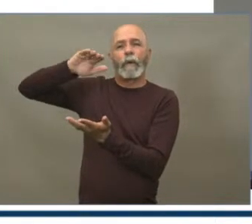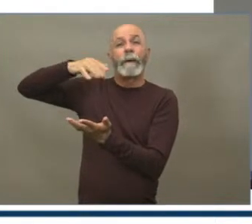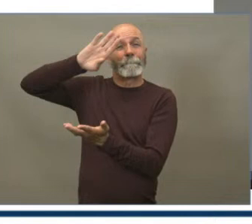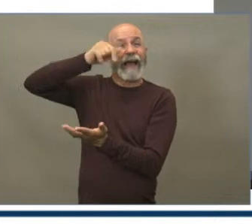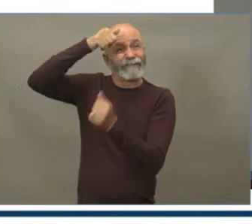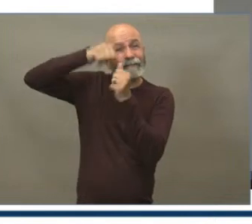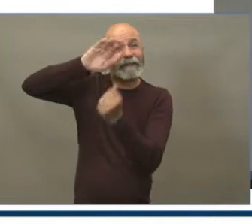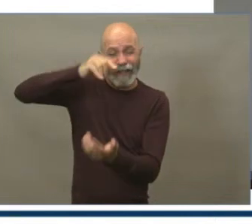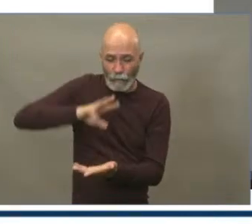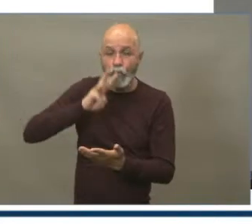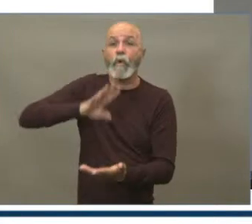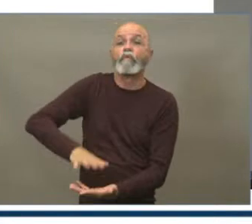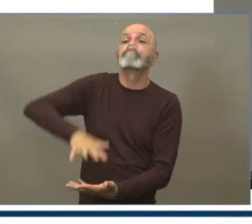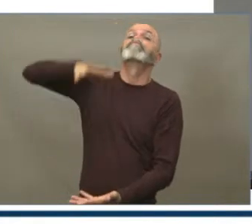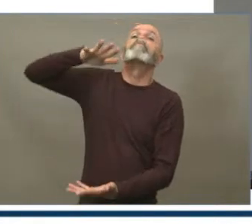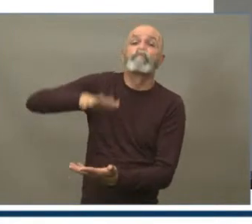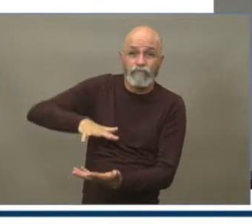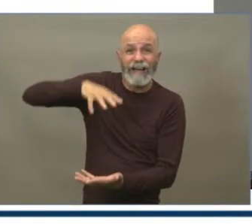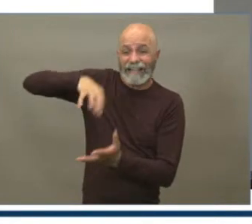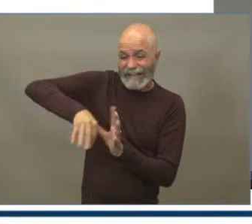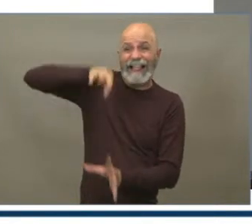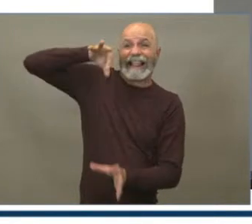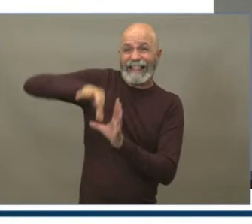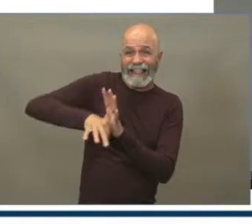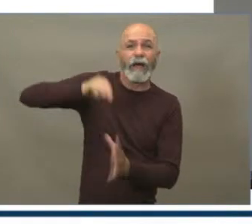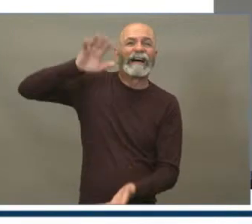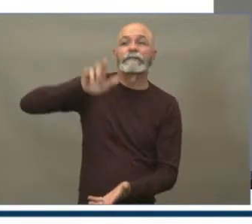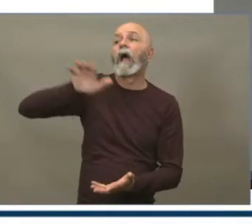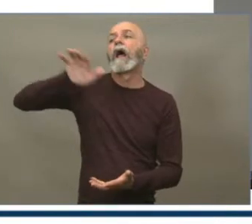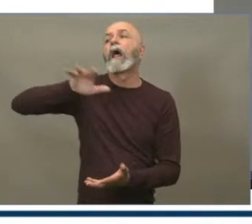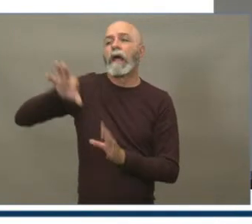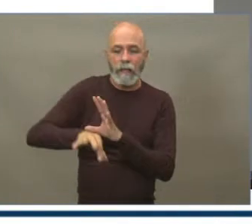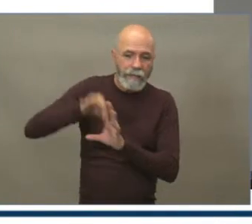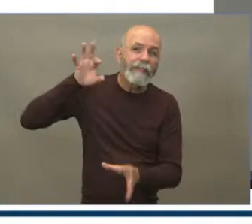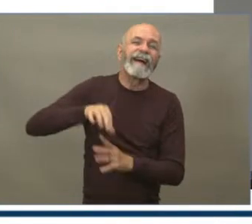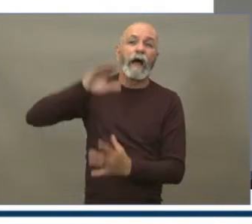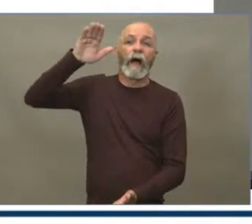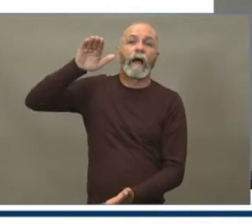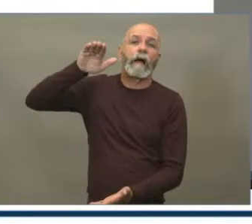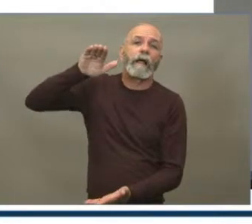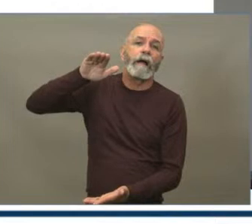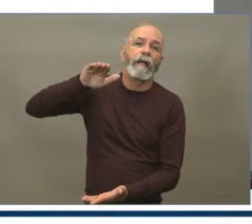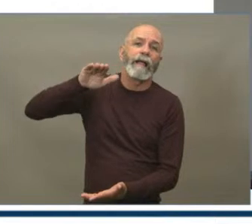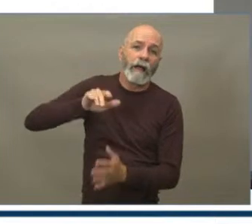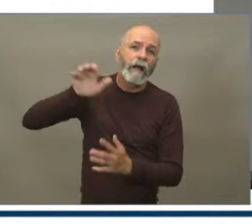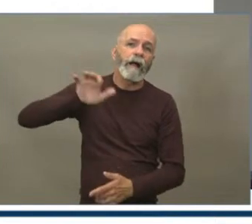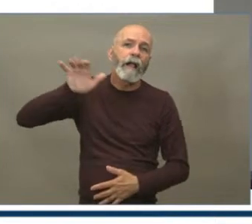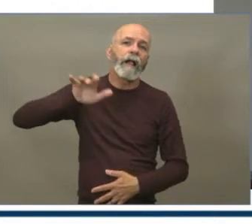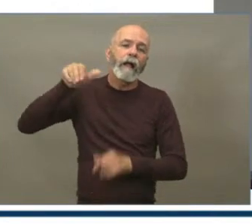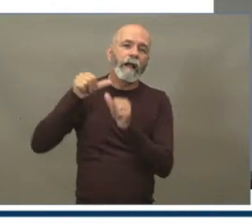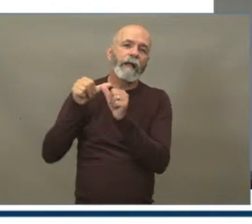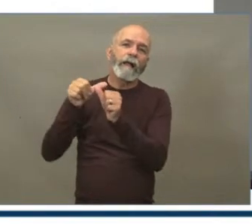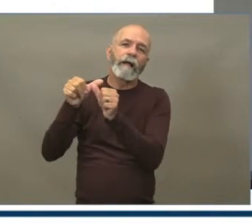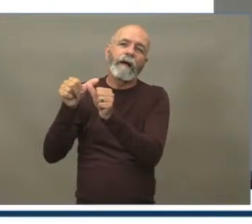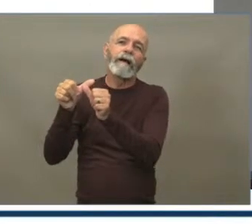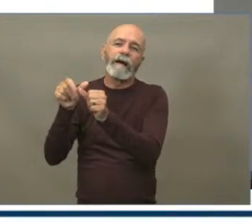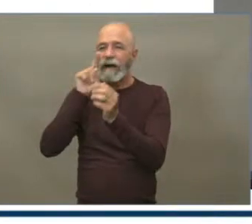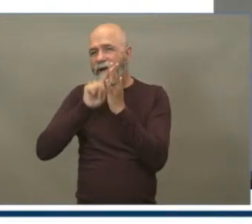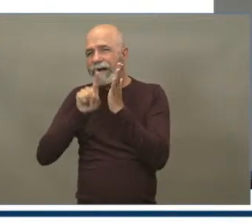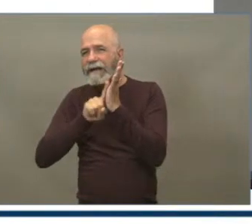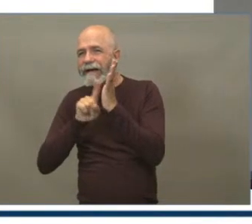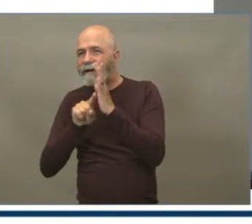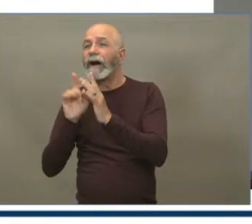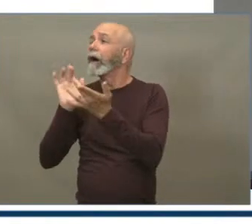the bucket, they get assigned and they're entered into the panorama. And as they're investigated, each of those cases